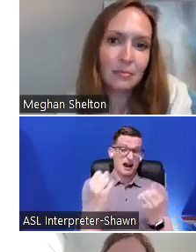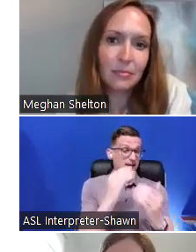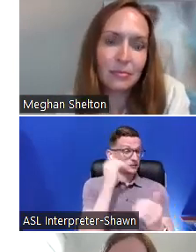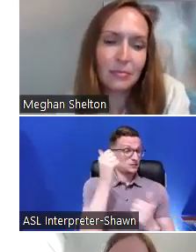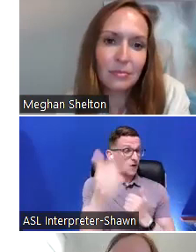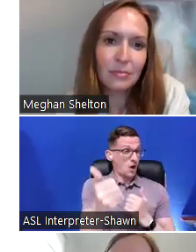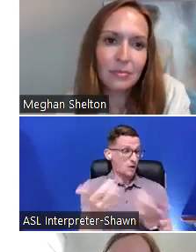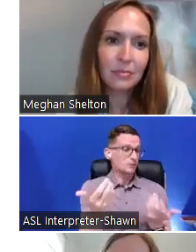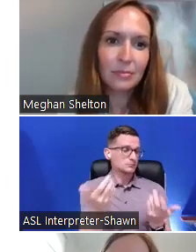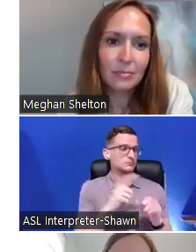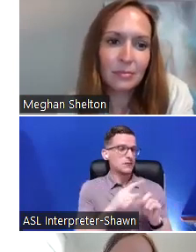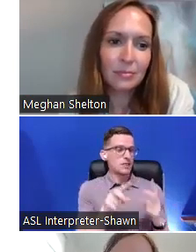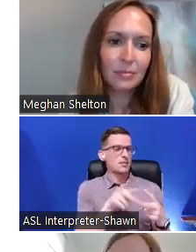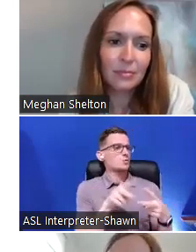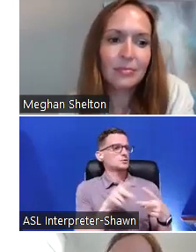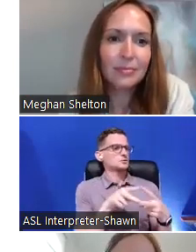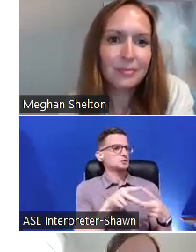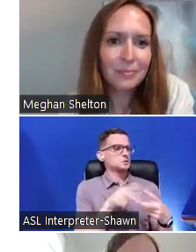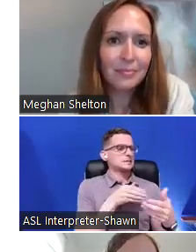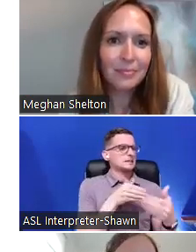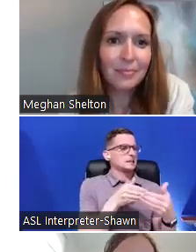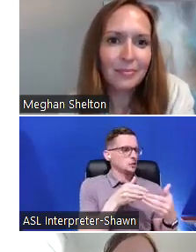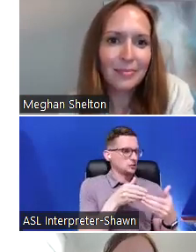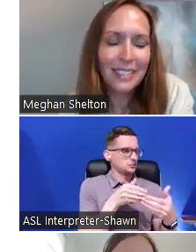in the general area down south there.